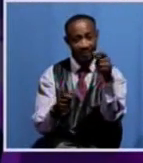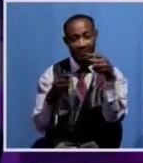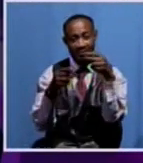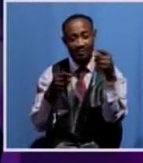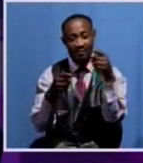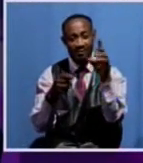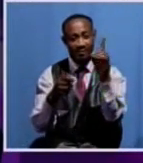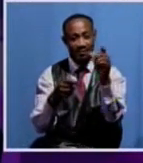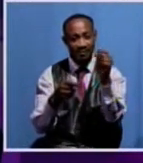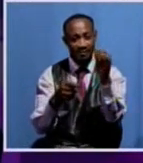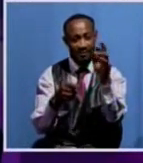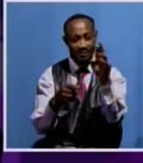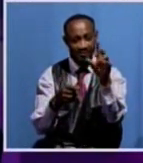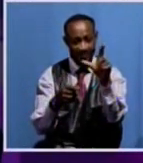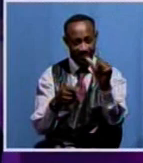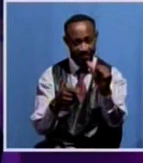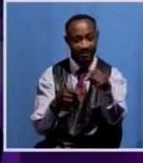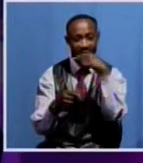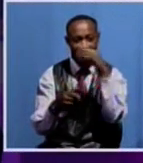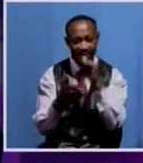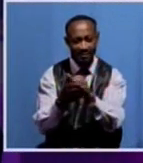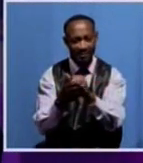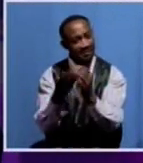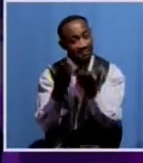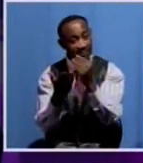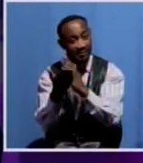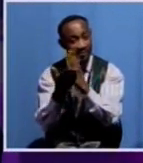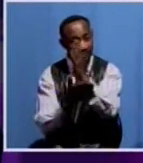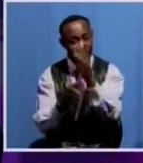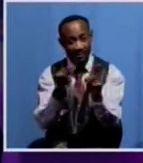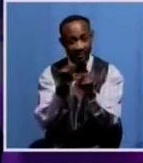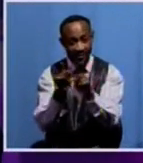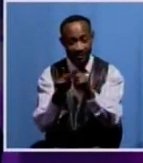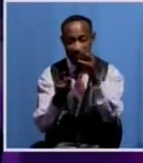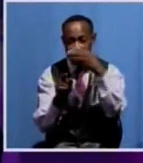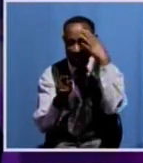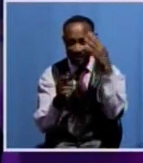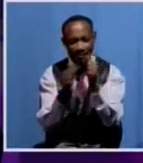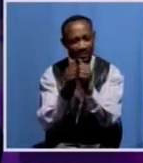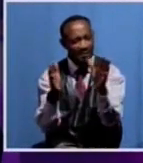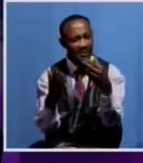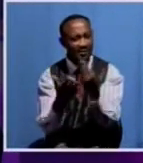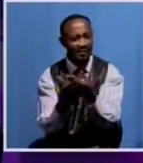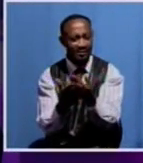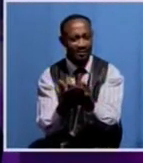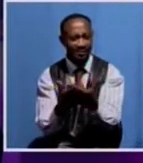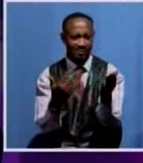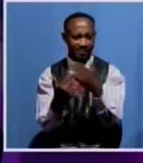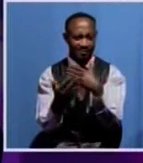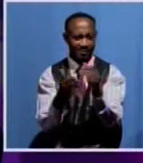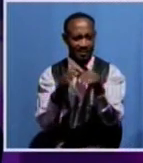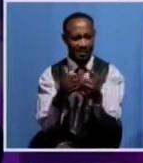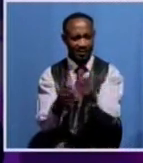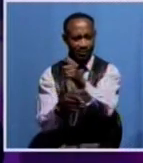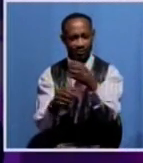precise, described you, I suppose correctly, as minister without finance. How easy was it for you to come up with